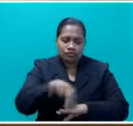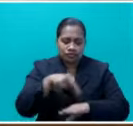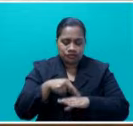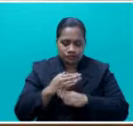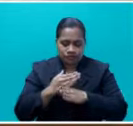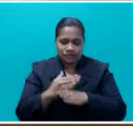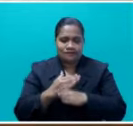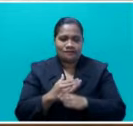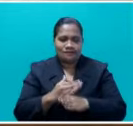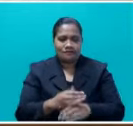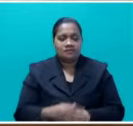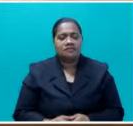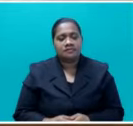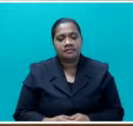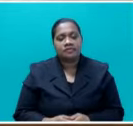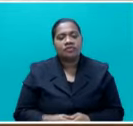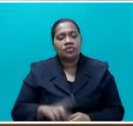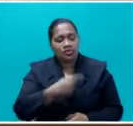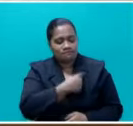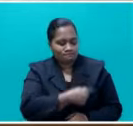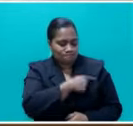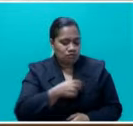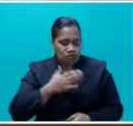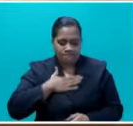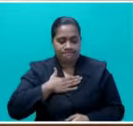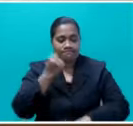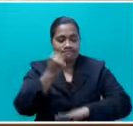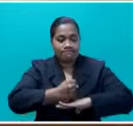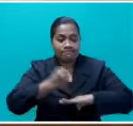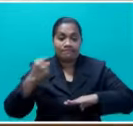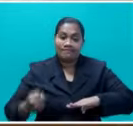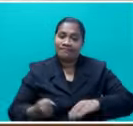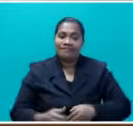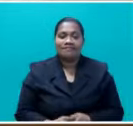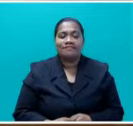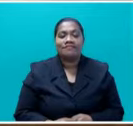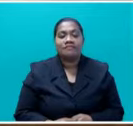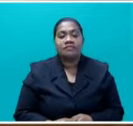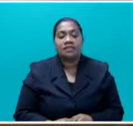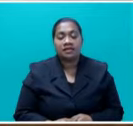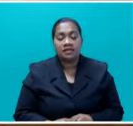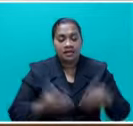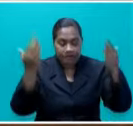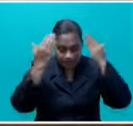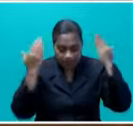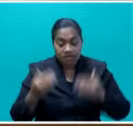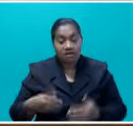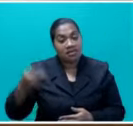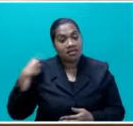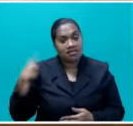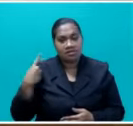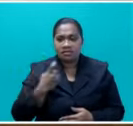cooperation. This is the commitment of my government. Mr. Speaker, on the duty of care to